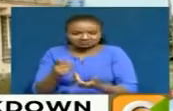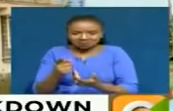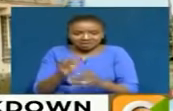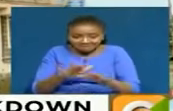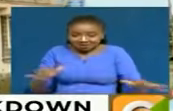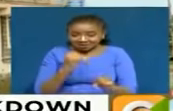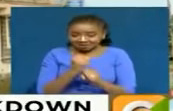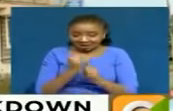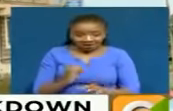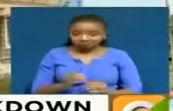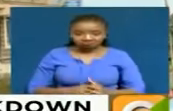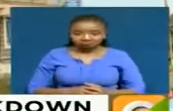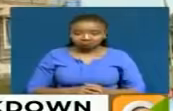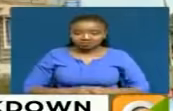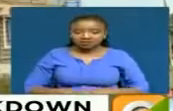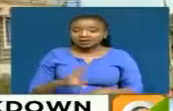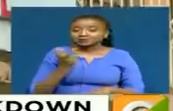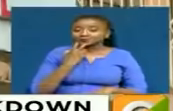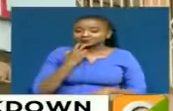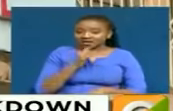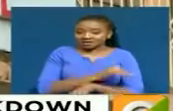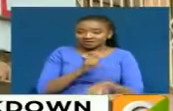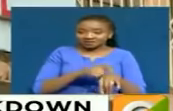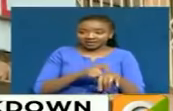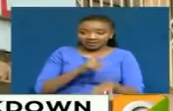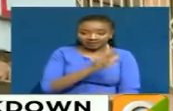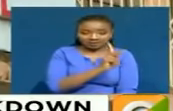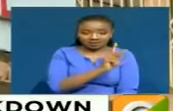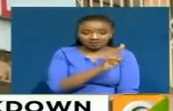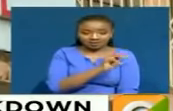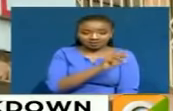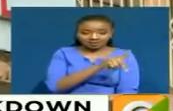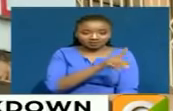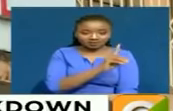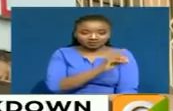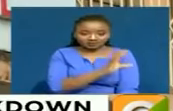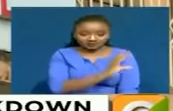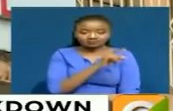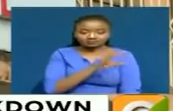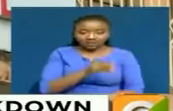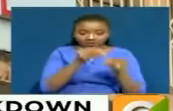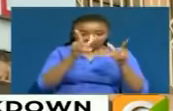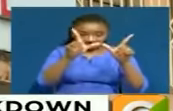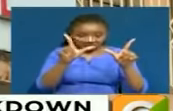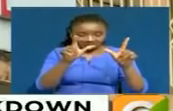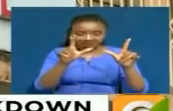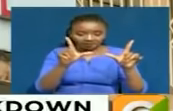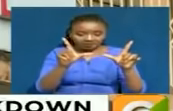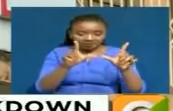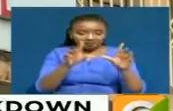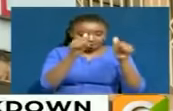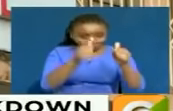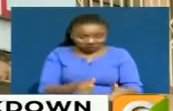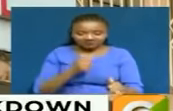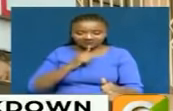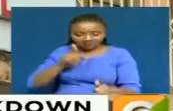Tuesday evening, soon after the Kenya Medical Practitioners and Dentists Council, KMPDC, issued a notice revoking the operating license